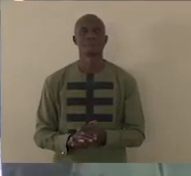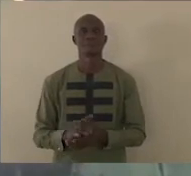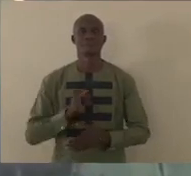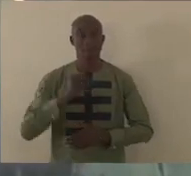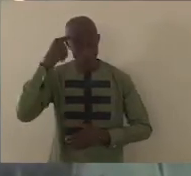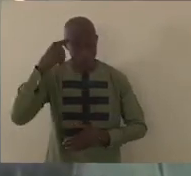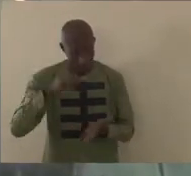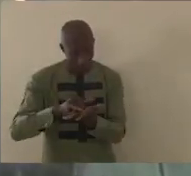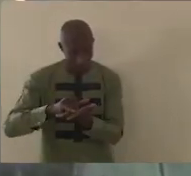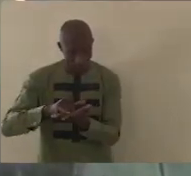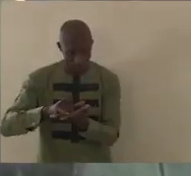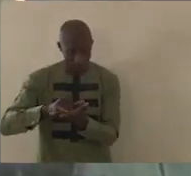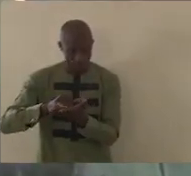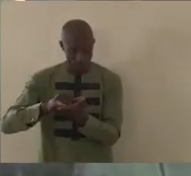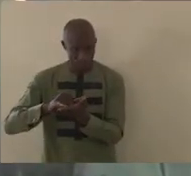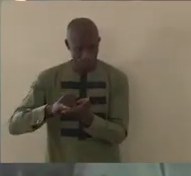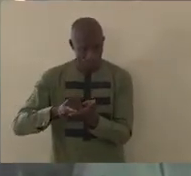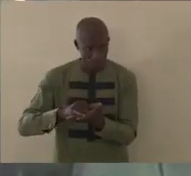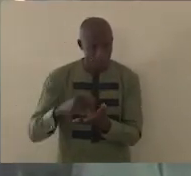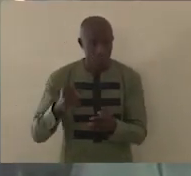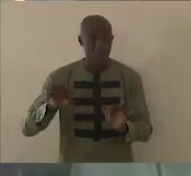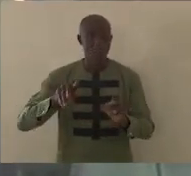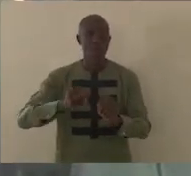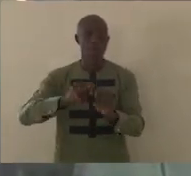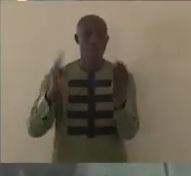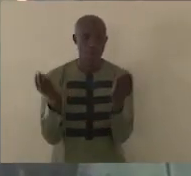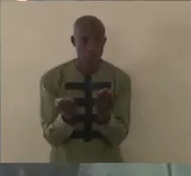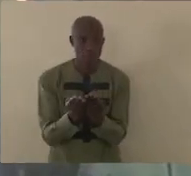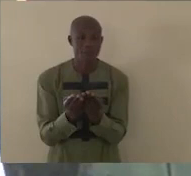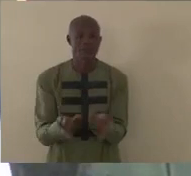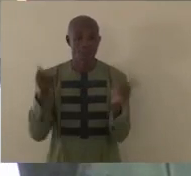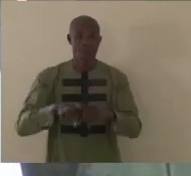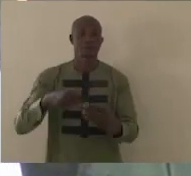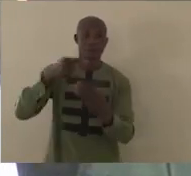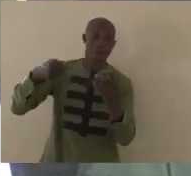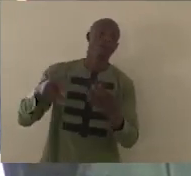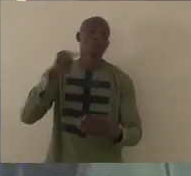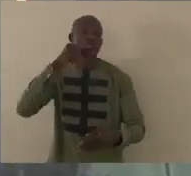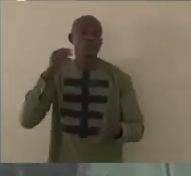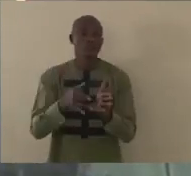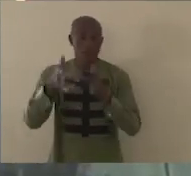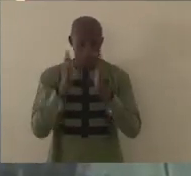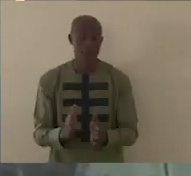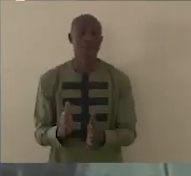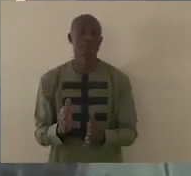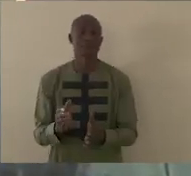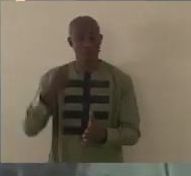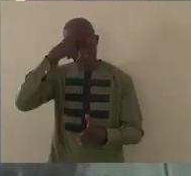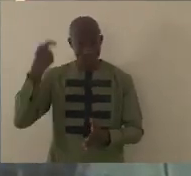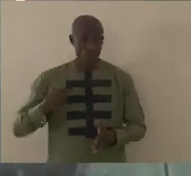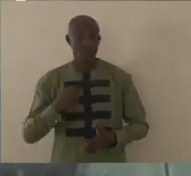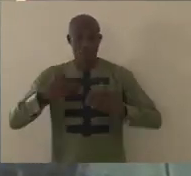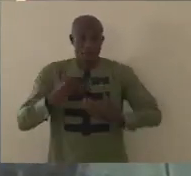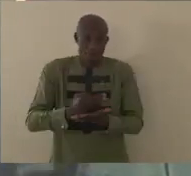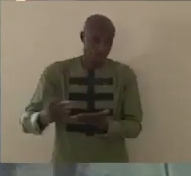But I think that the ethnic sentiment is still pervasive among Nigerian Christians because we